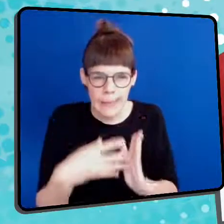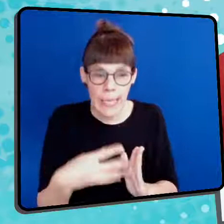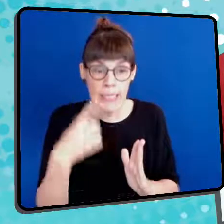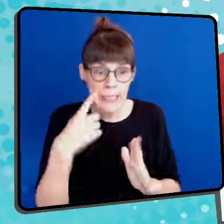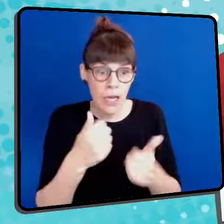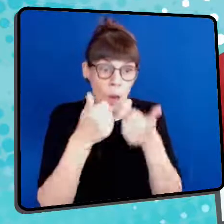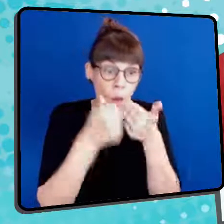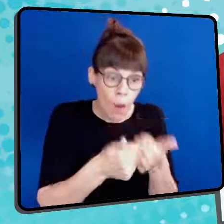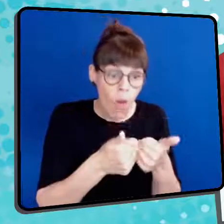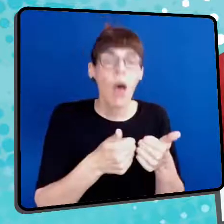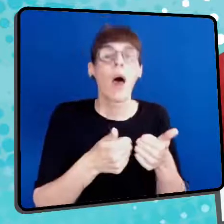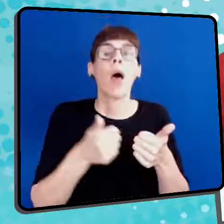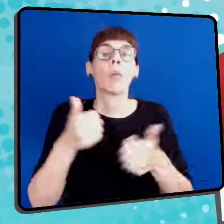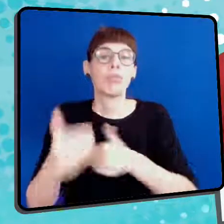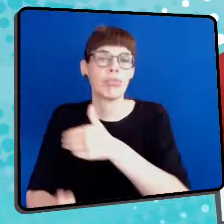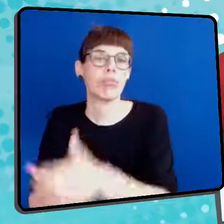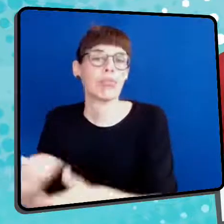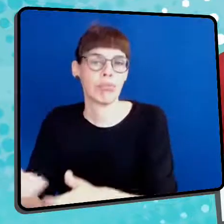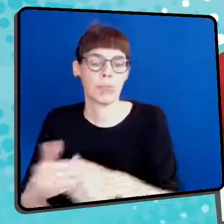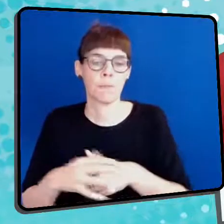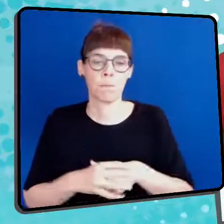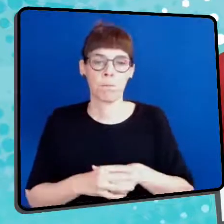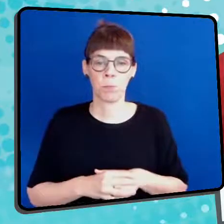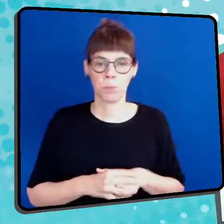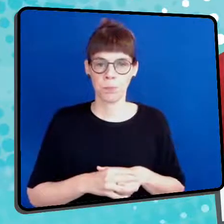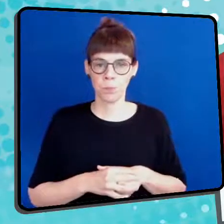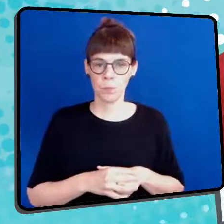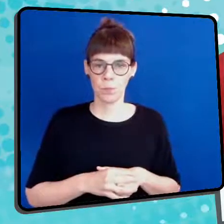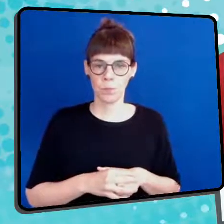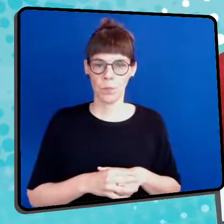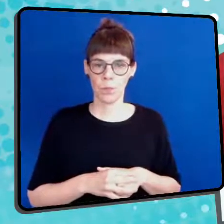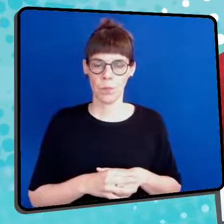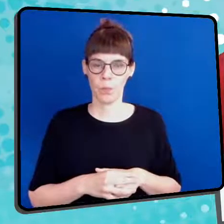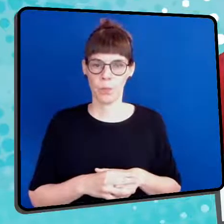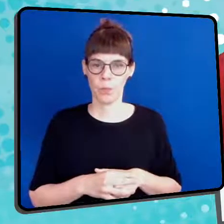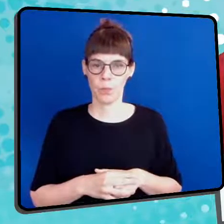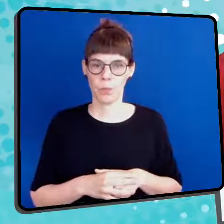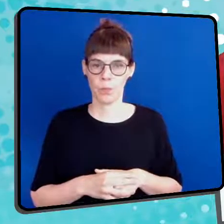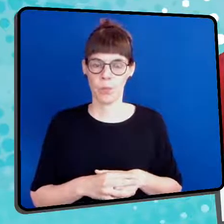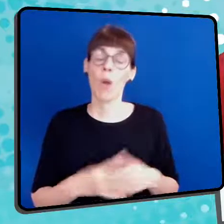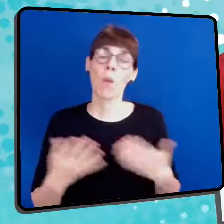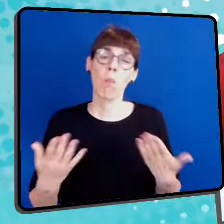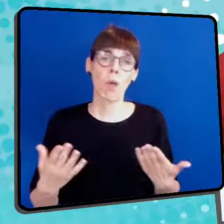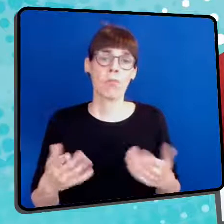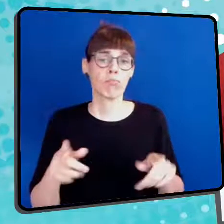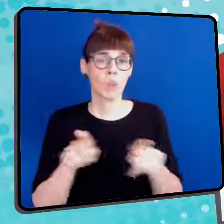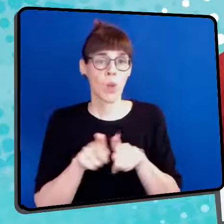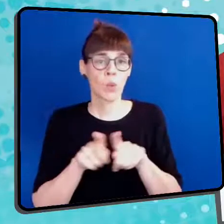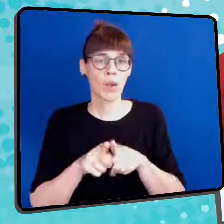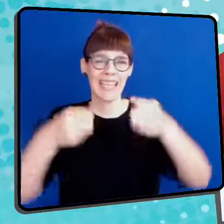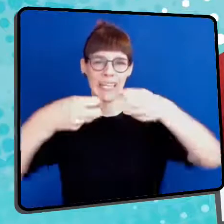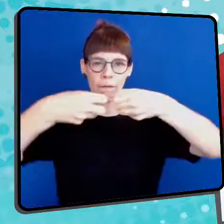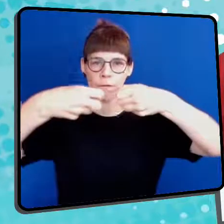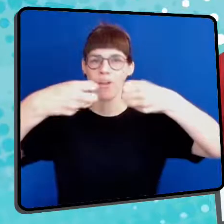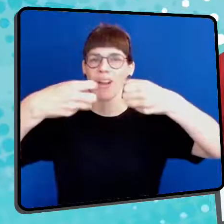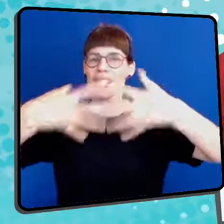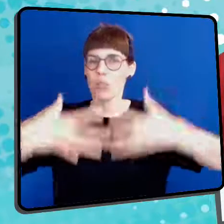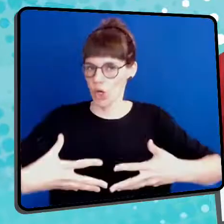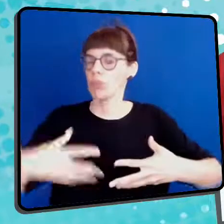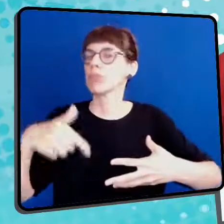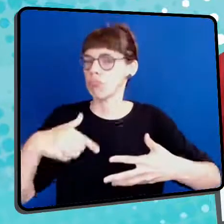mostly the focus here. Next to that, I'm obviously helping out with the infrastructure as well, but I'm not